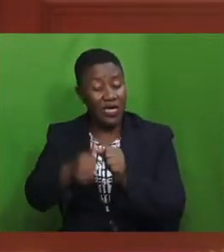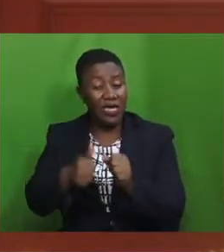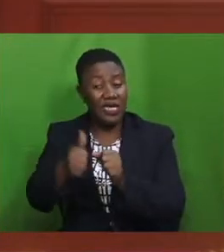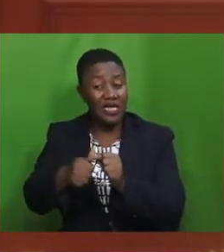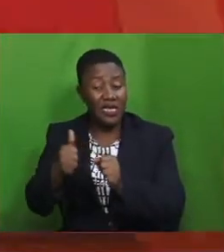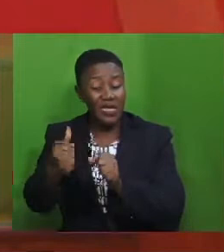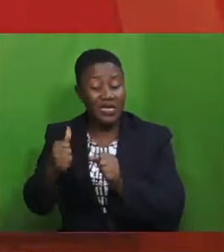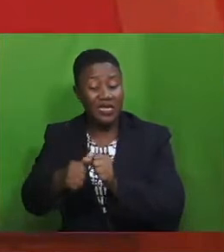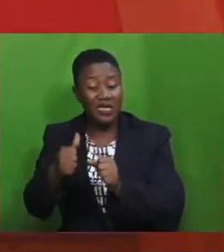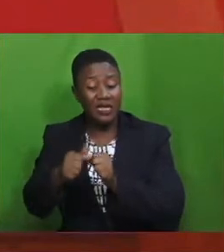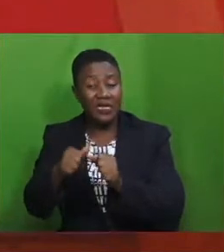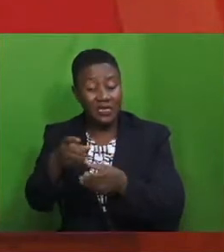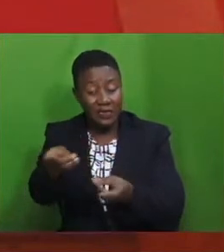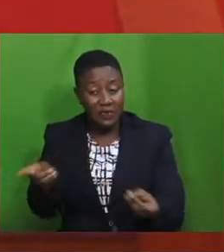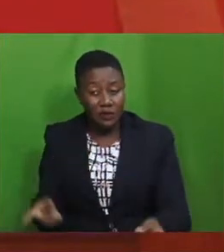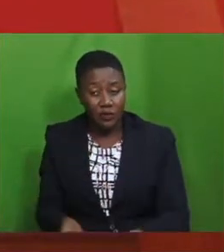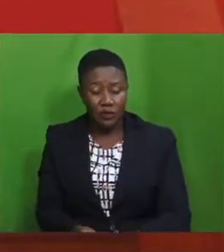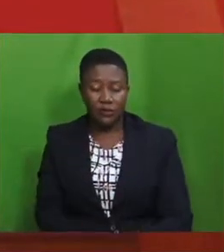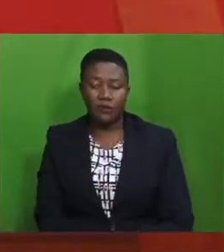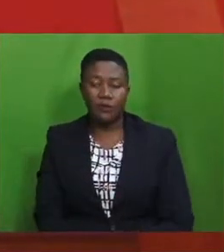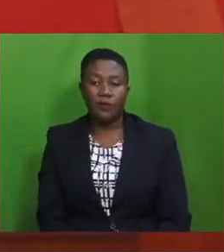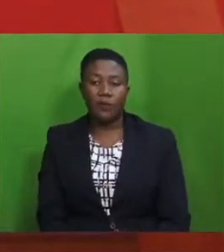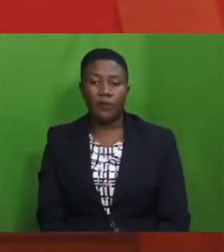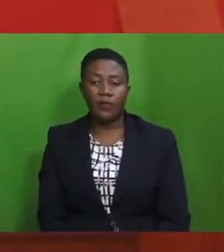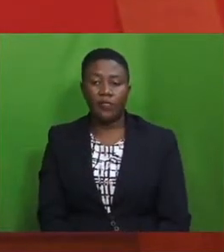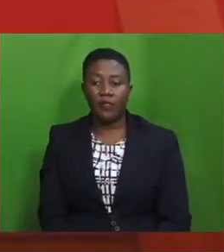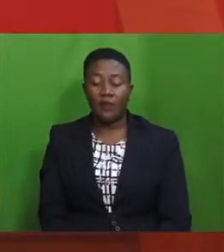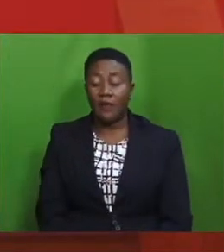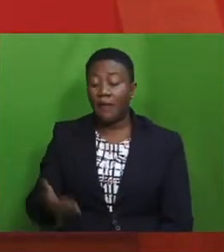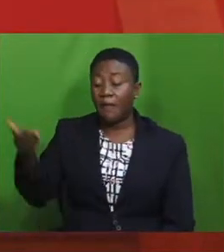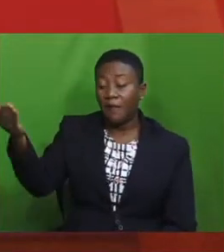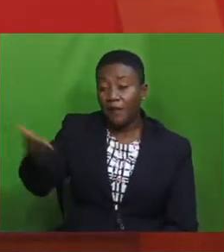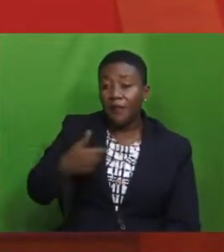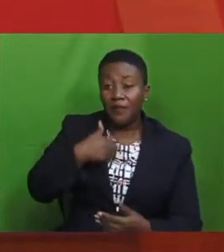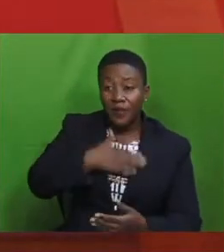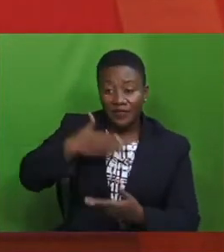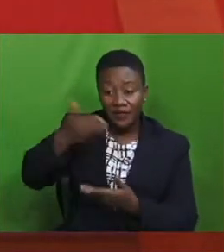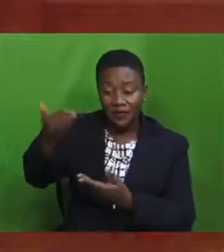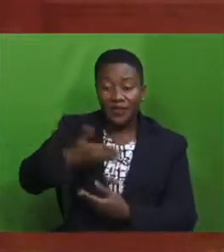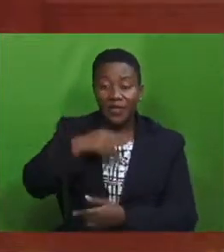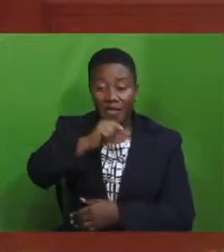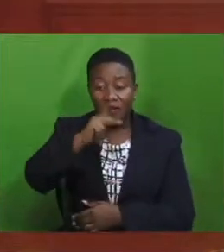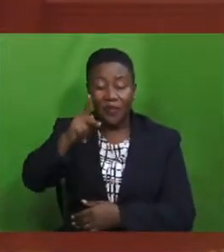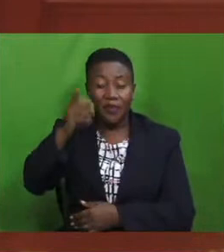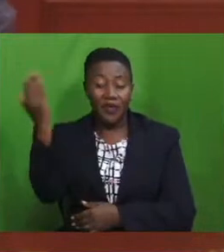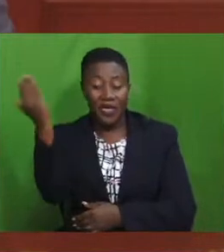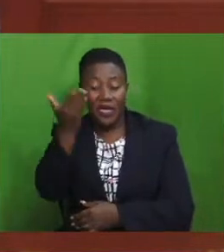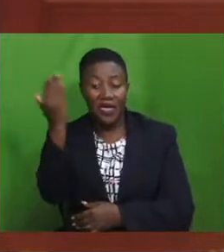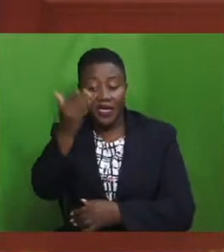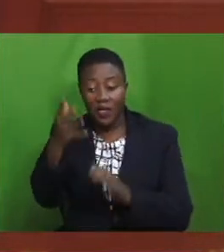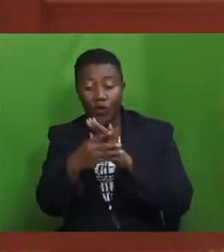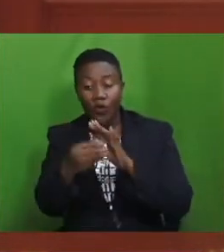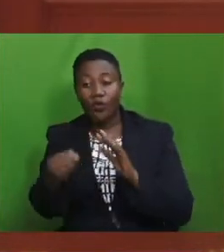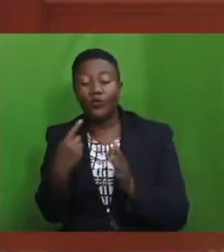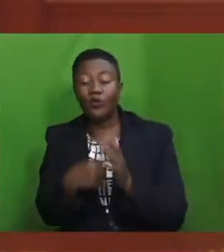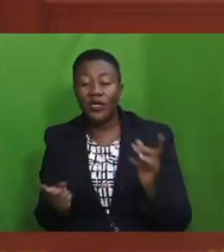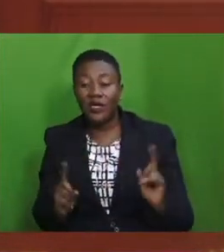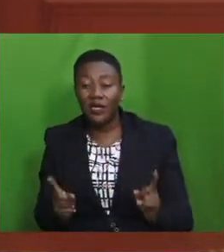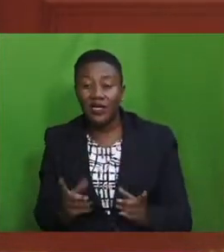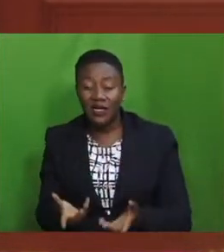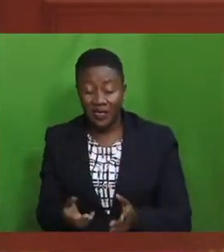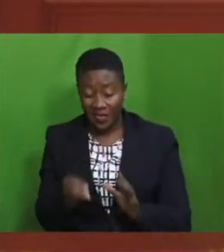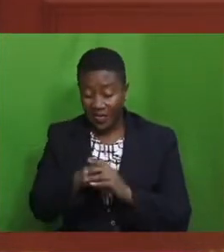Mr. Speaker, why then bring me the MPP manifesto and you'll be reminded. Mr. Speaker, in the